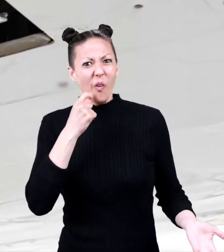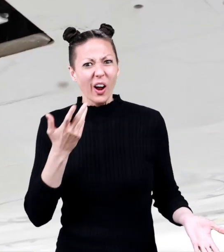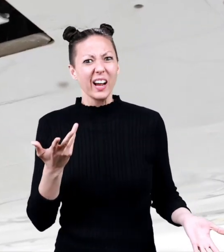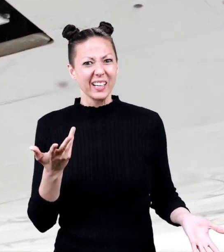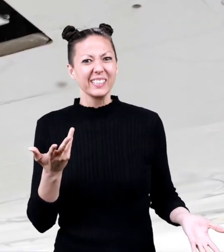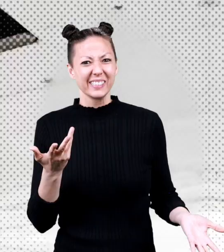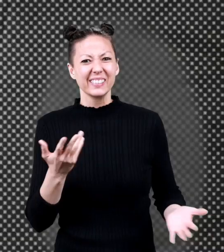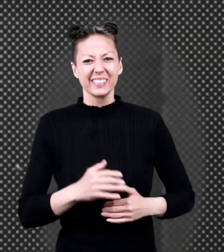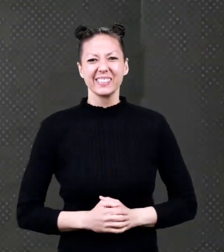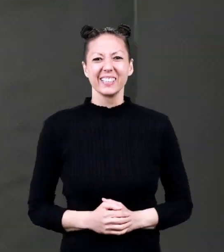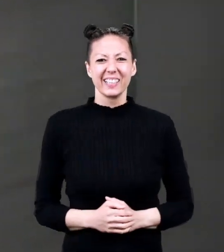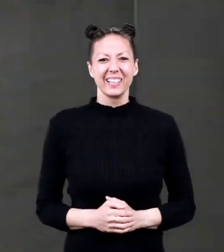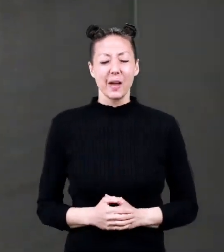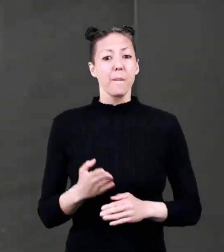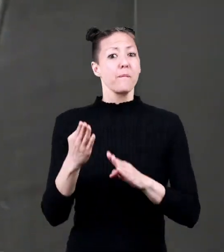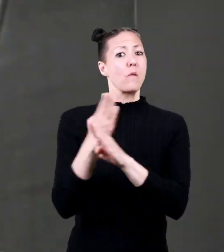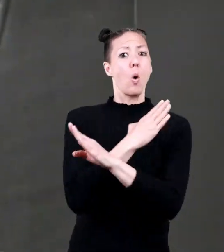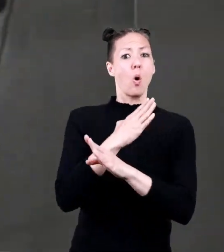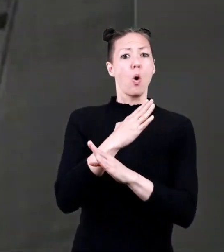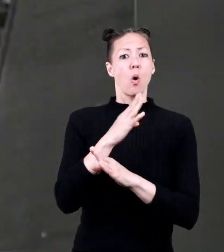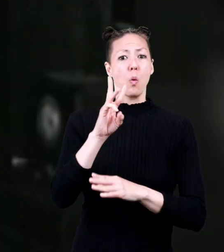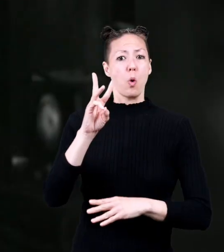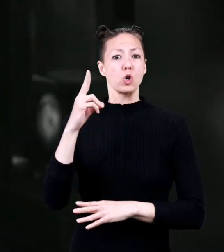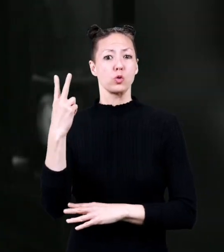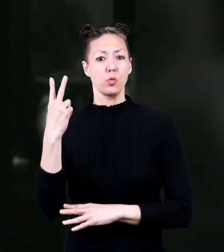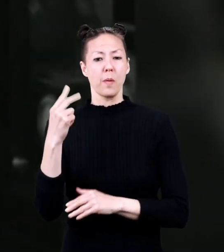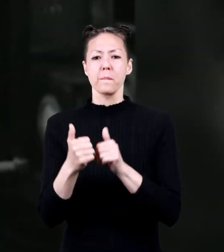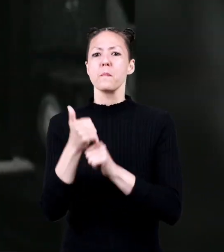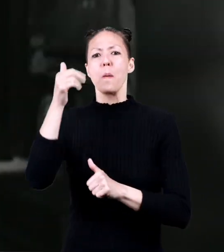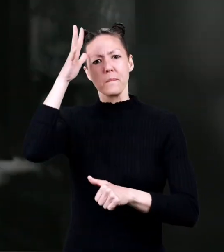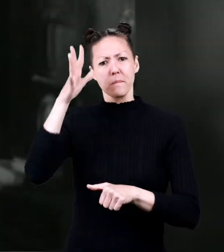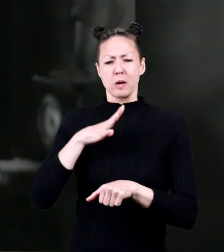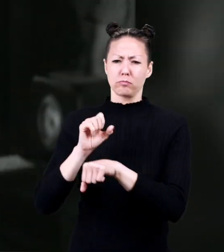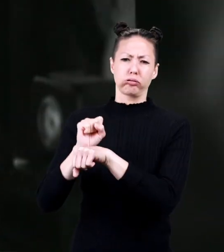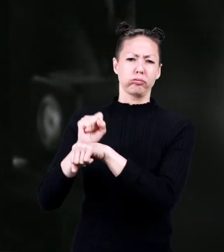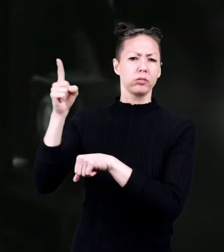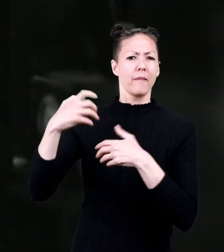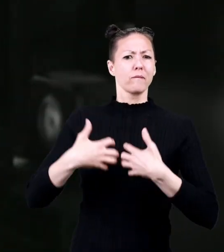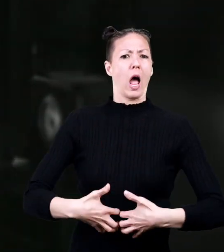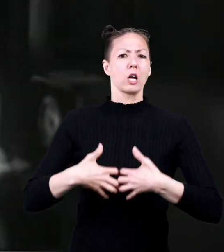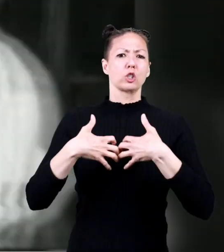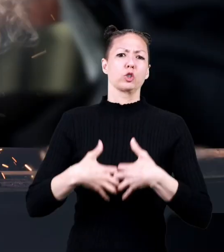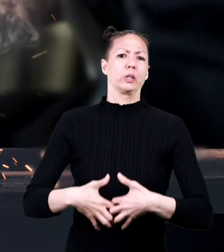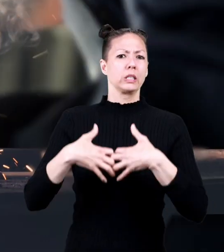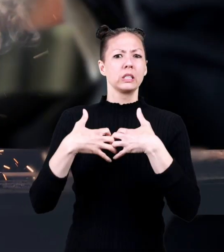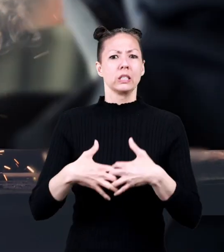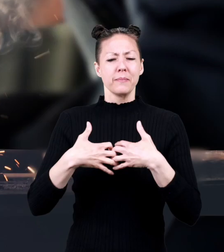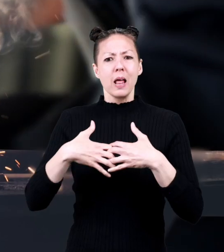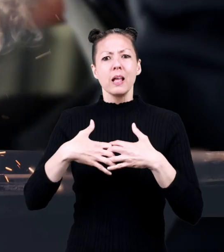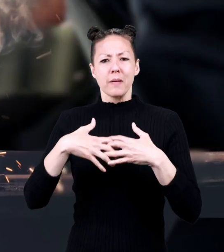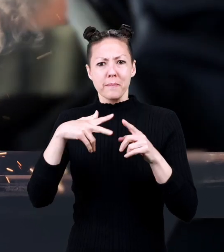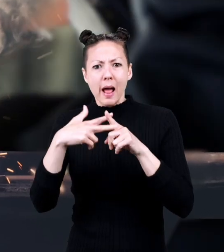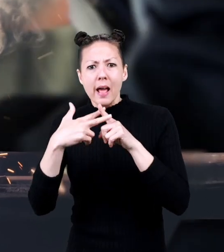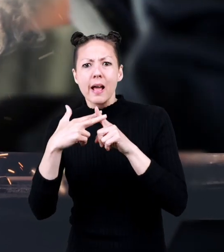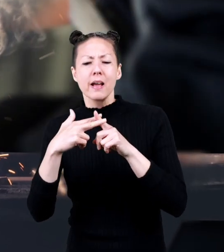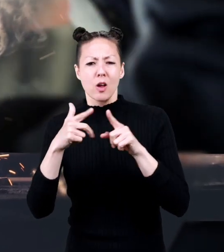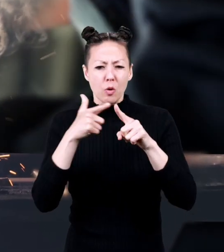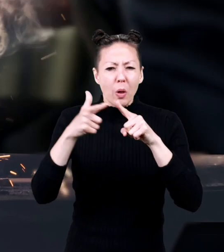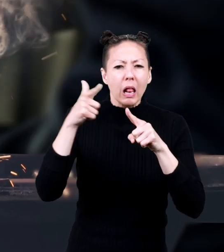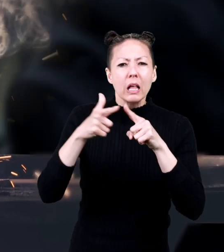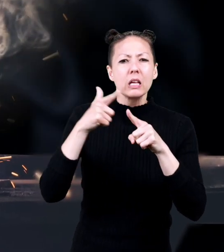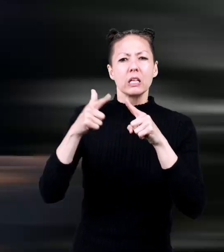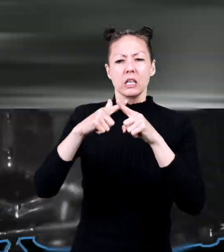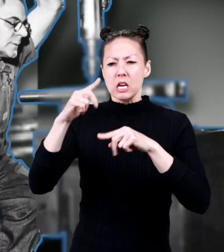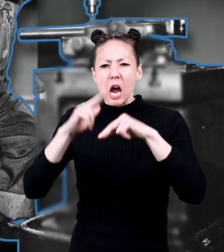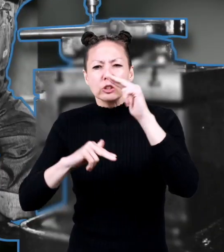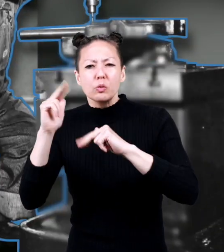right? Before World War II, mostly men worked factory jobs, doing mechanical work like